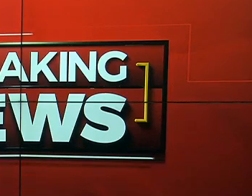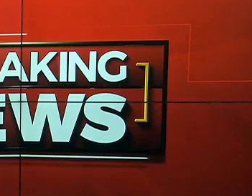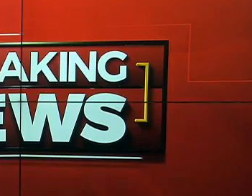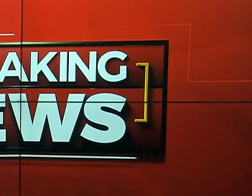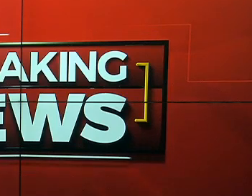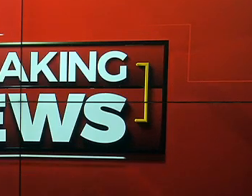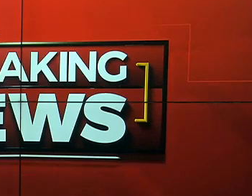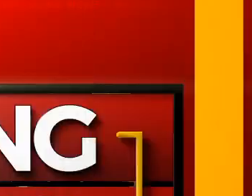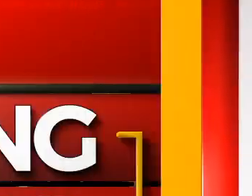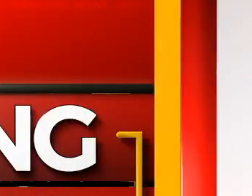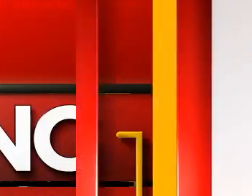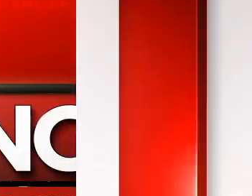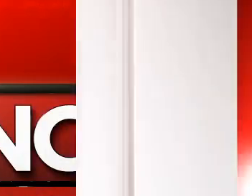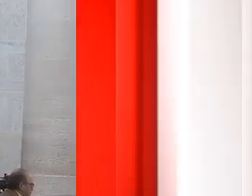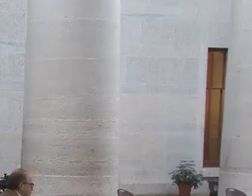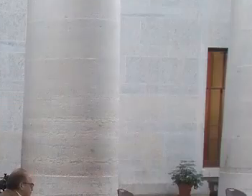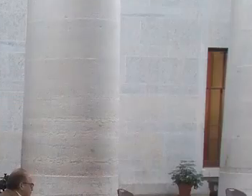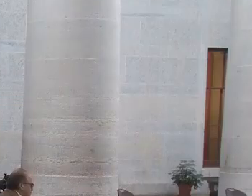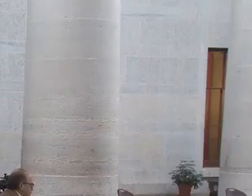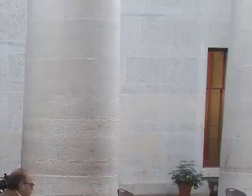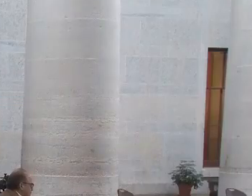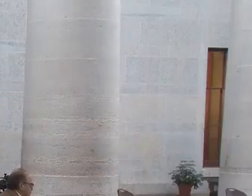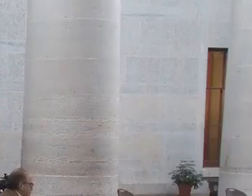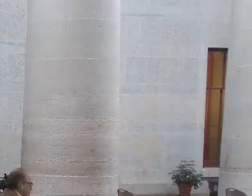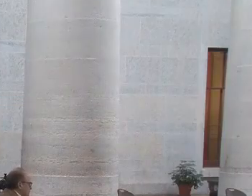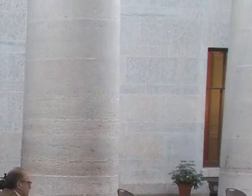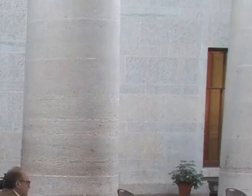the very latest on what she heard from the State House today. Adrienne?